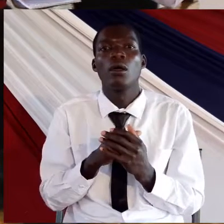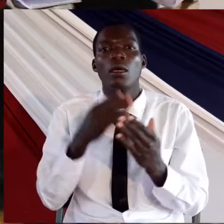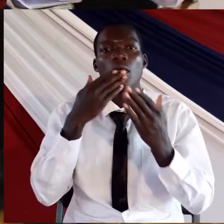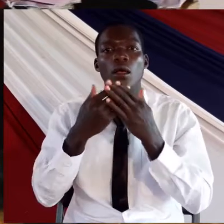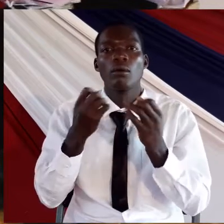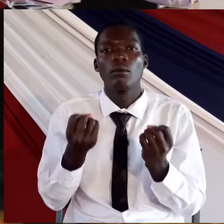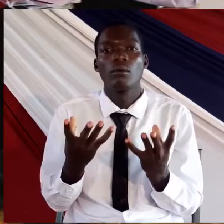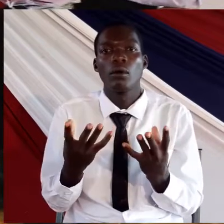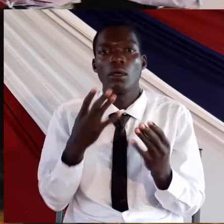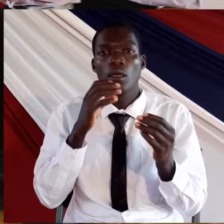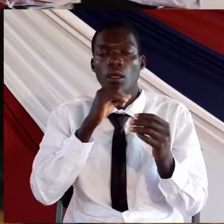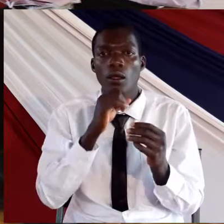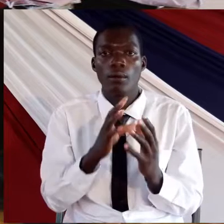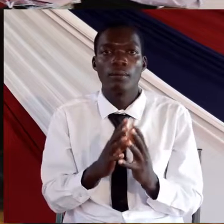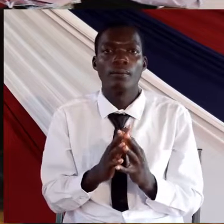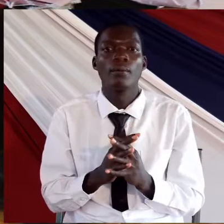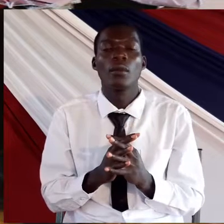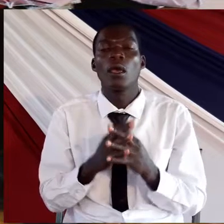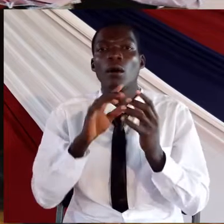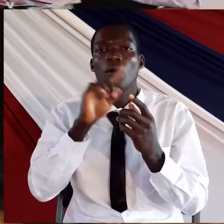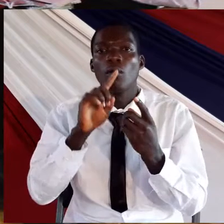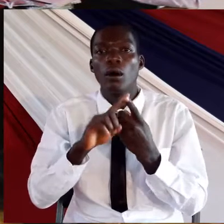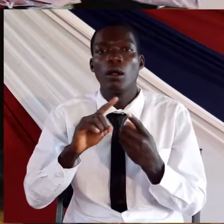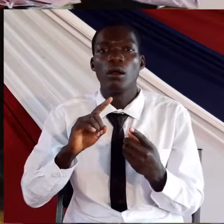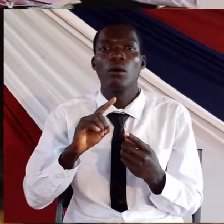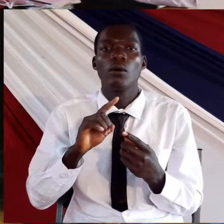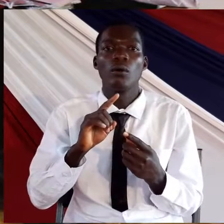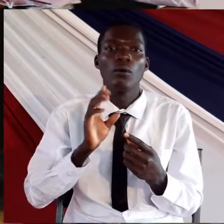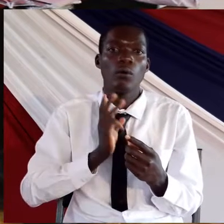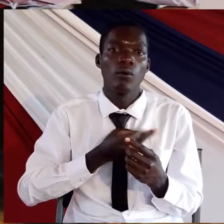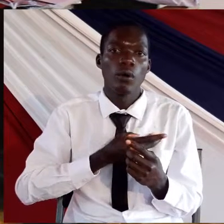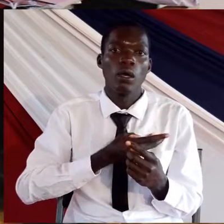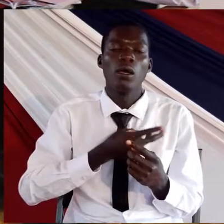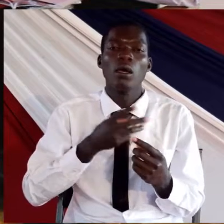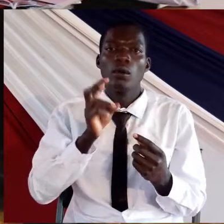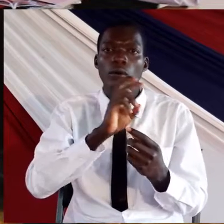Thank you very much, Elder. Well, this statement, we get